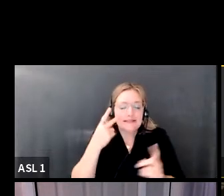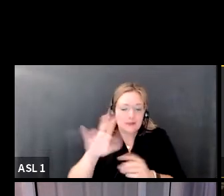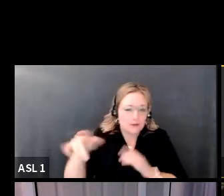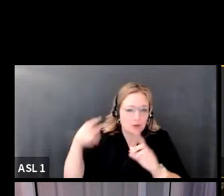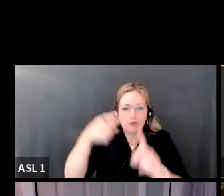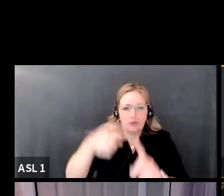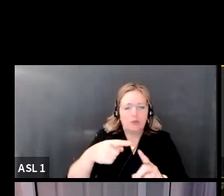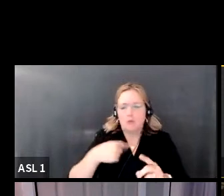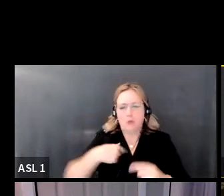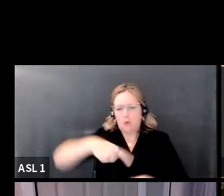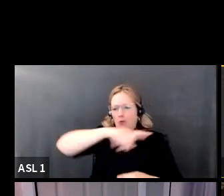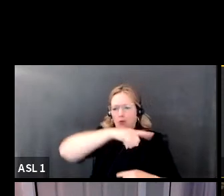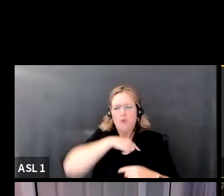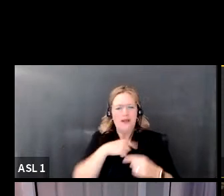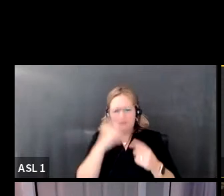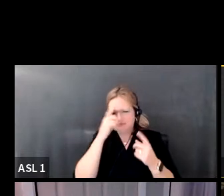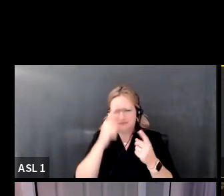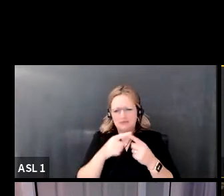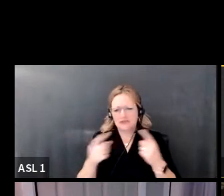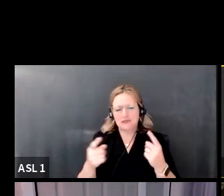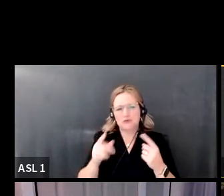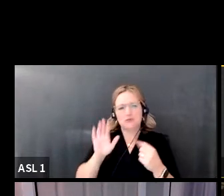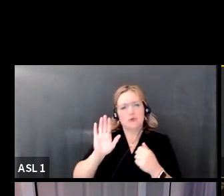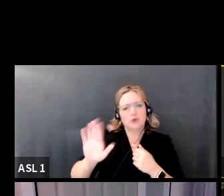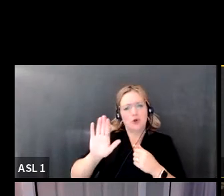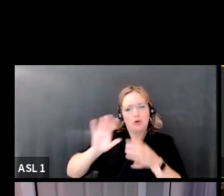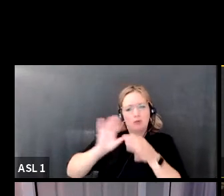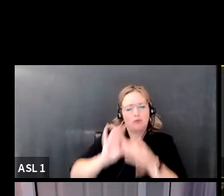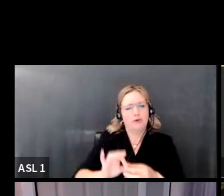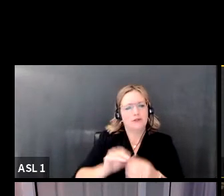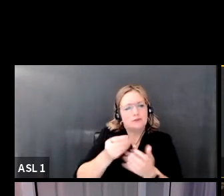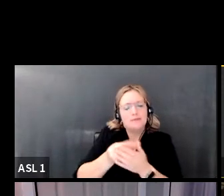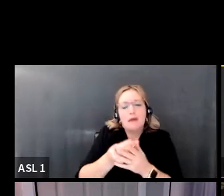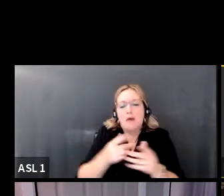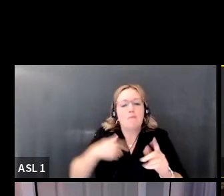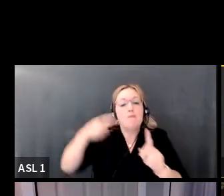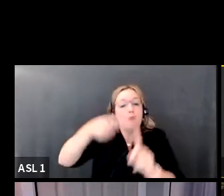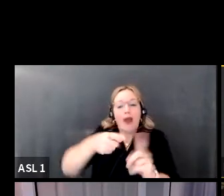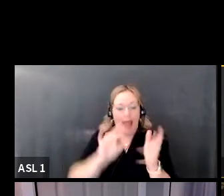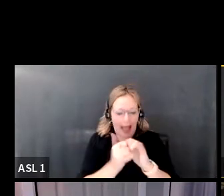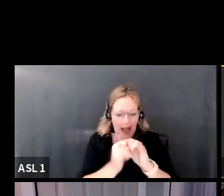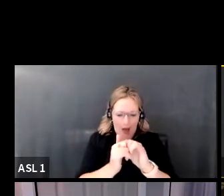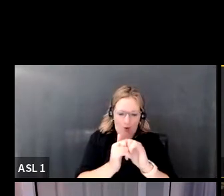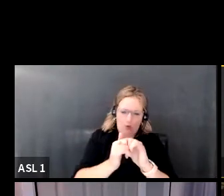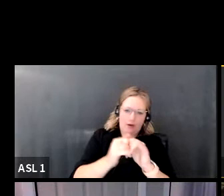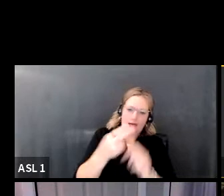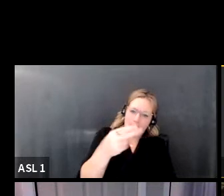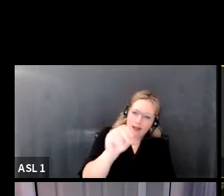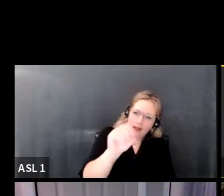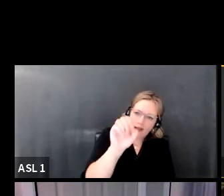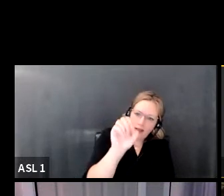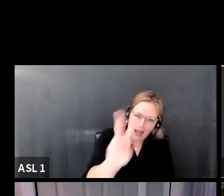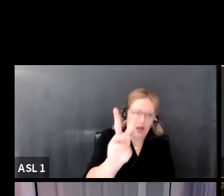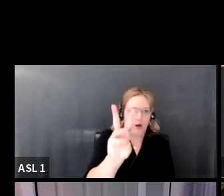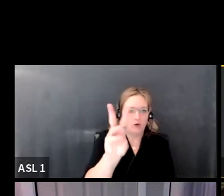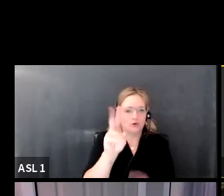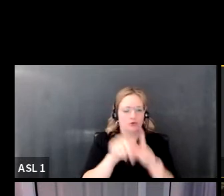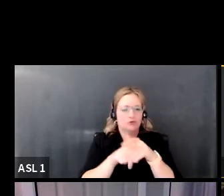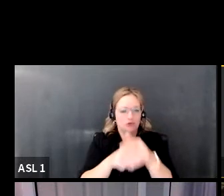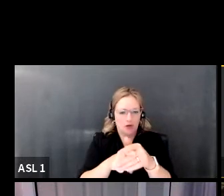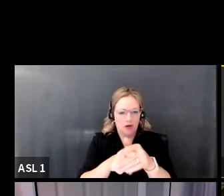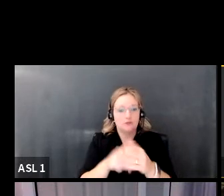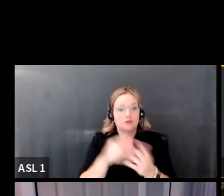think any of us dispute that i think it's more of how we get this thing started and you might just need some seed